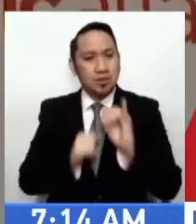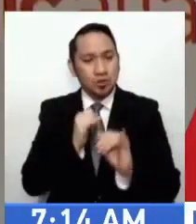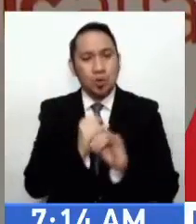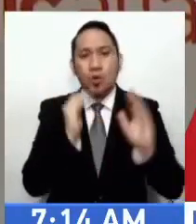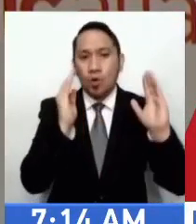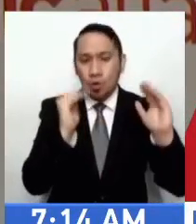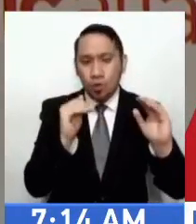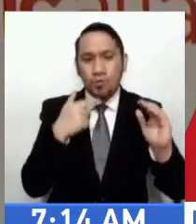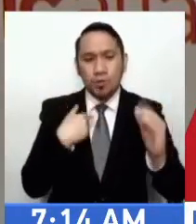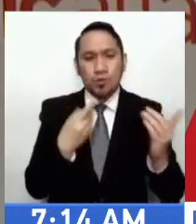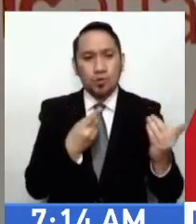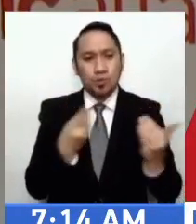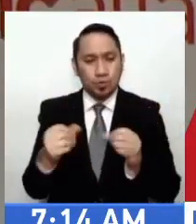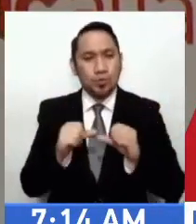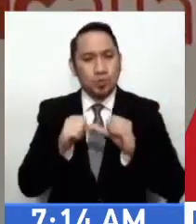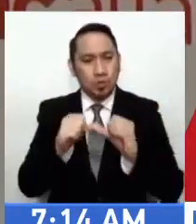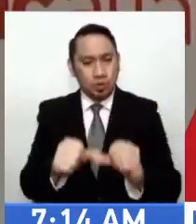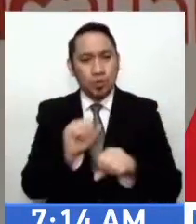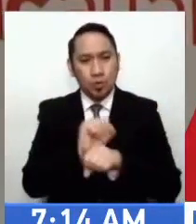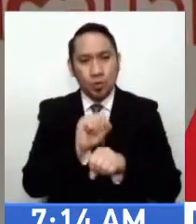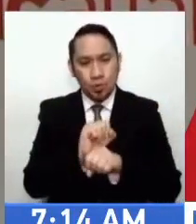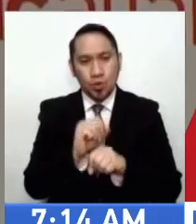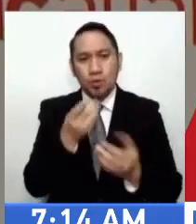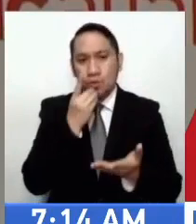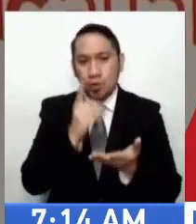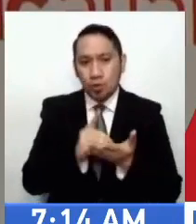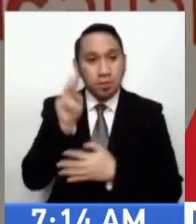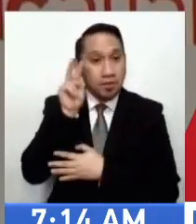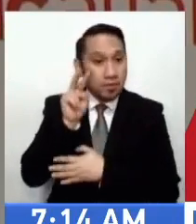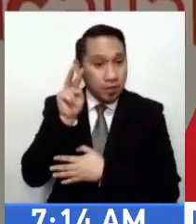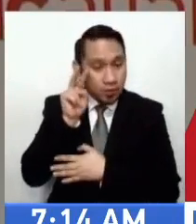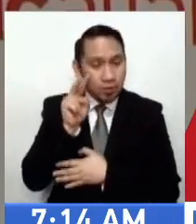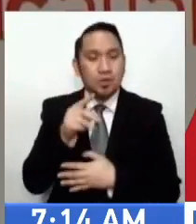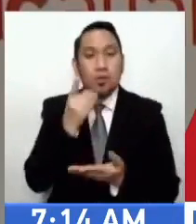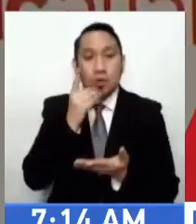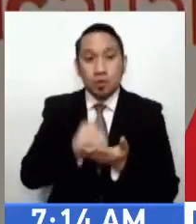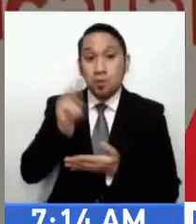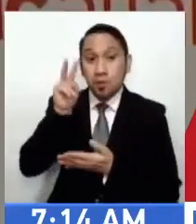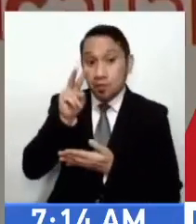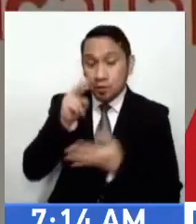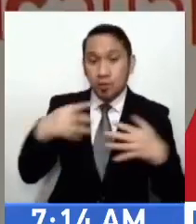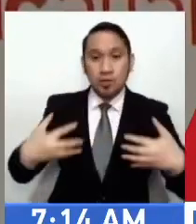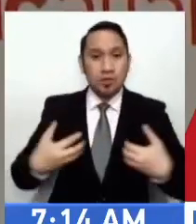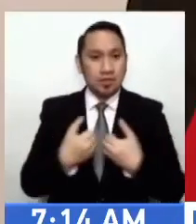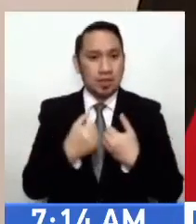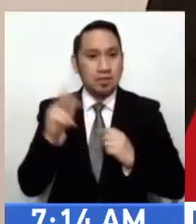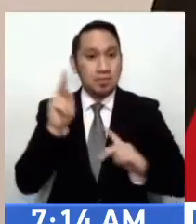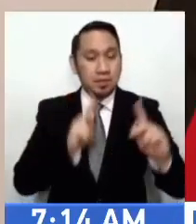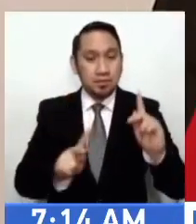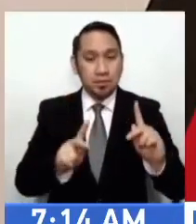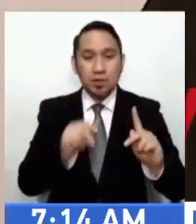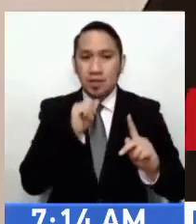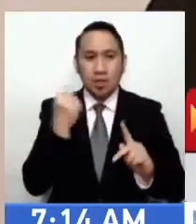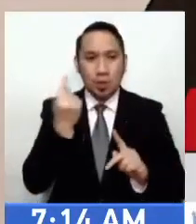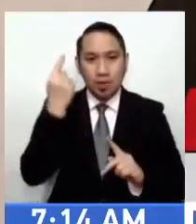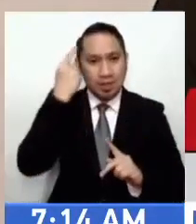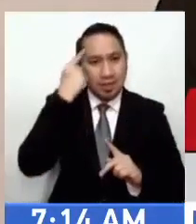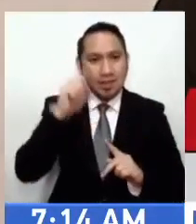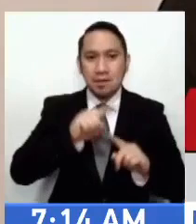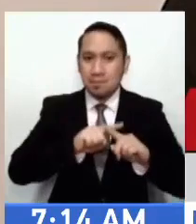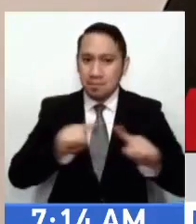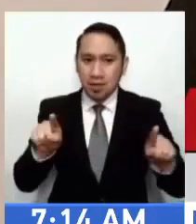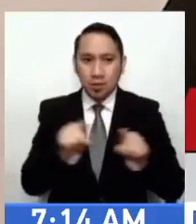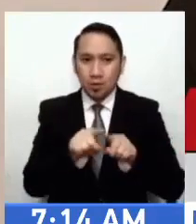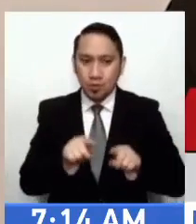documentaries with us, yung mga documentaries that will challenge people not only to think but to act as well. GMA Integrated News is